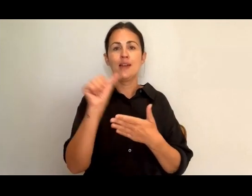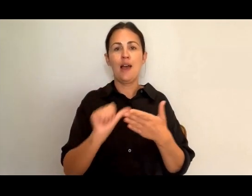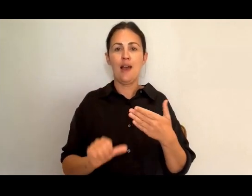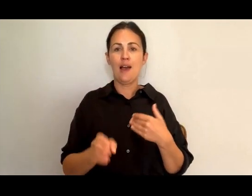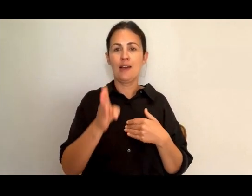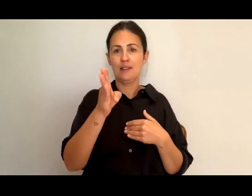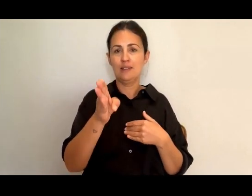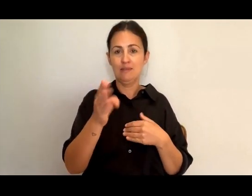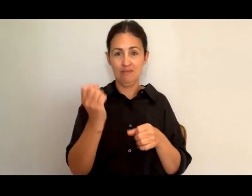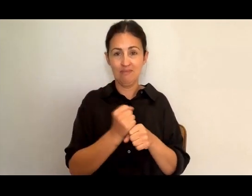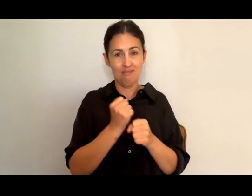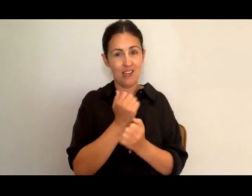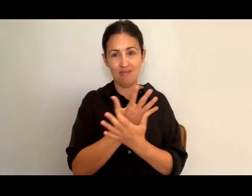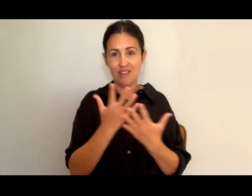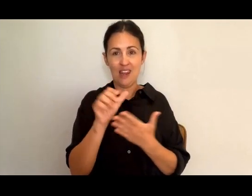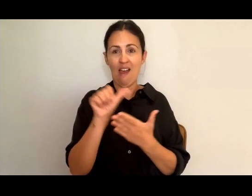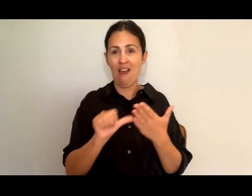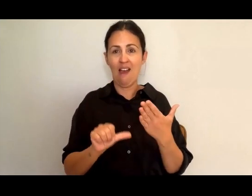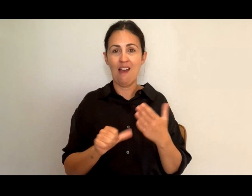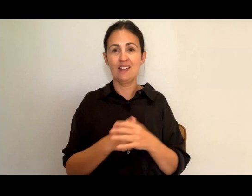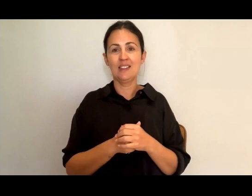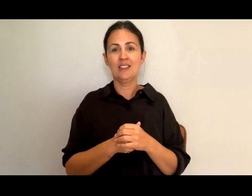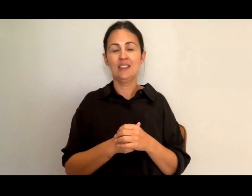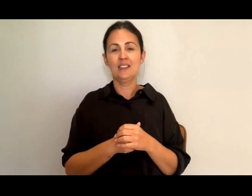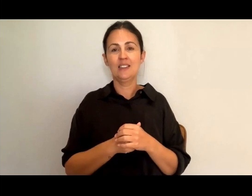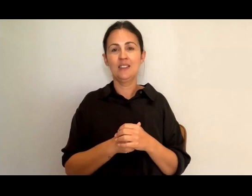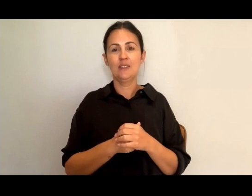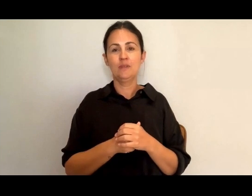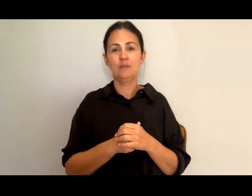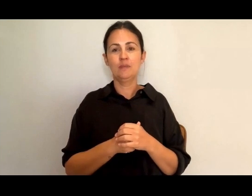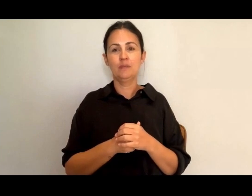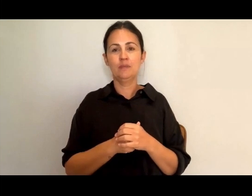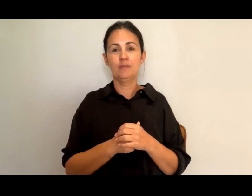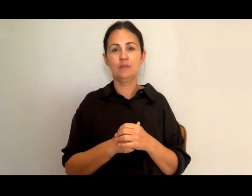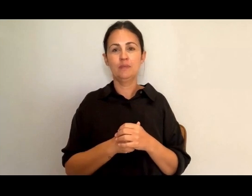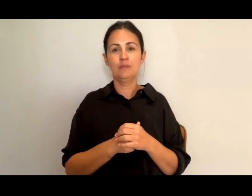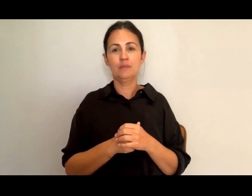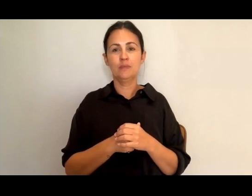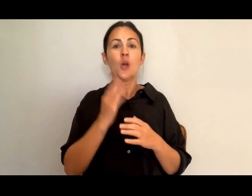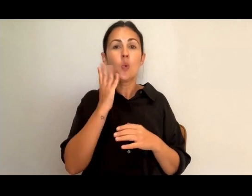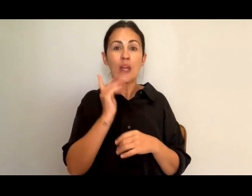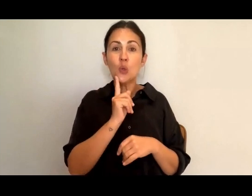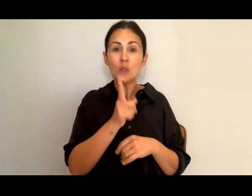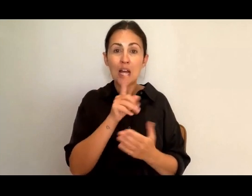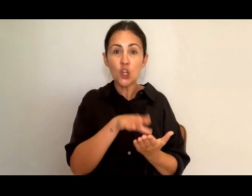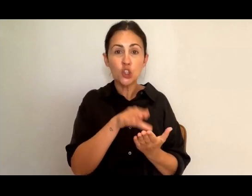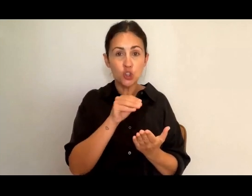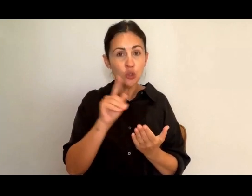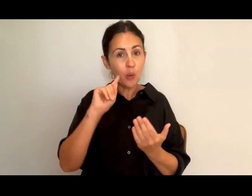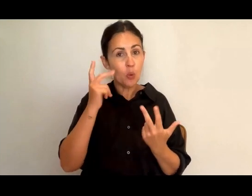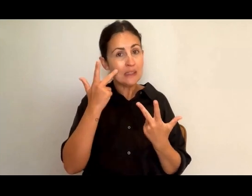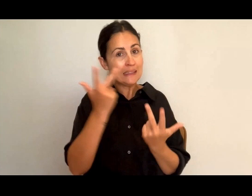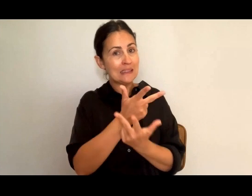were on display. There's nothing like the pressure of knowing that your artwork will be displayed in the community space, and they were displayed in the